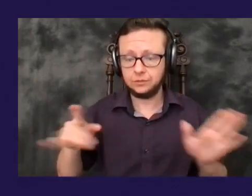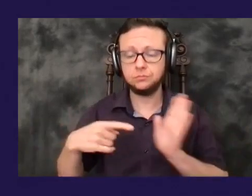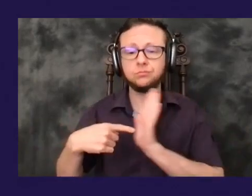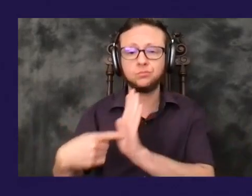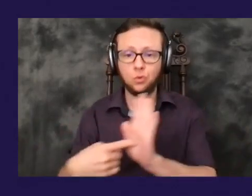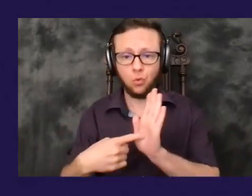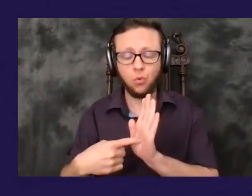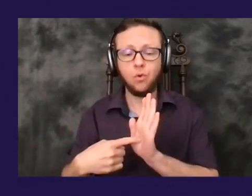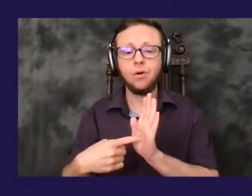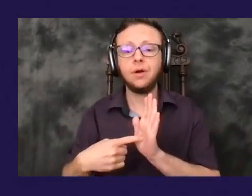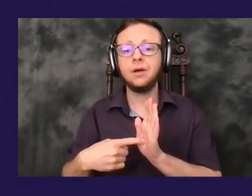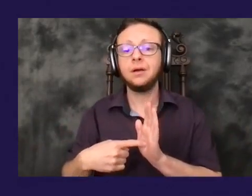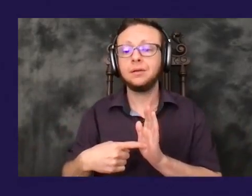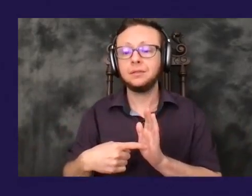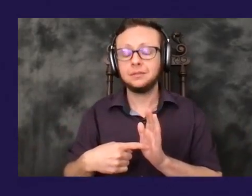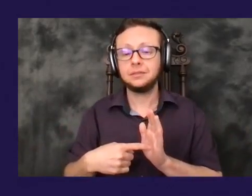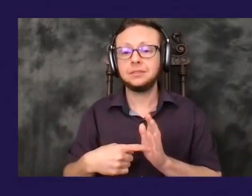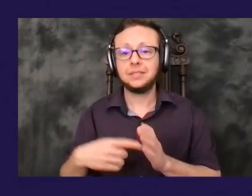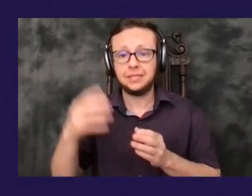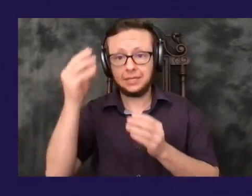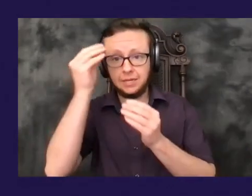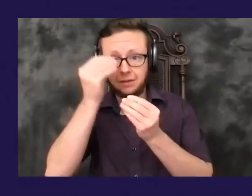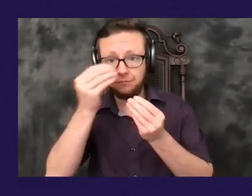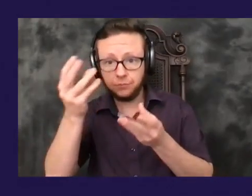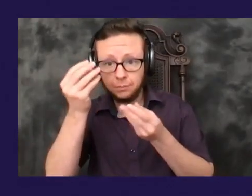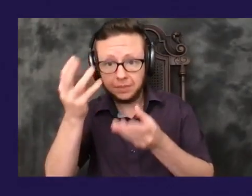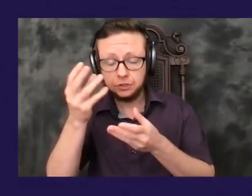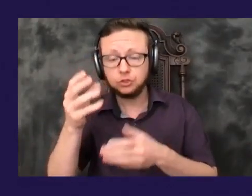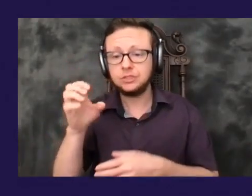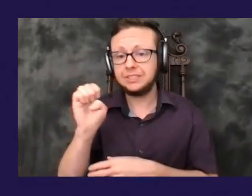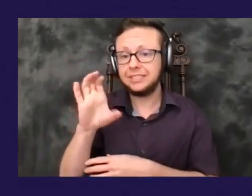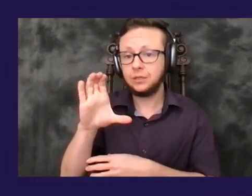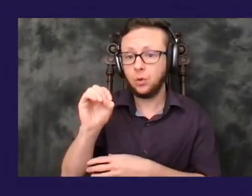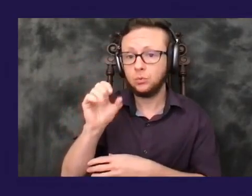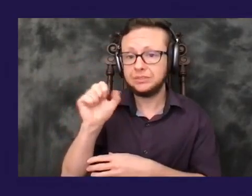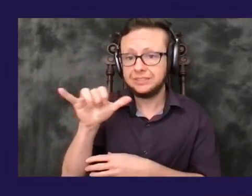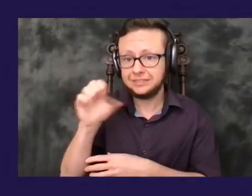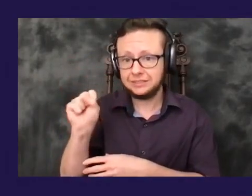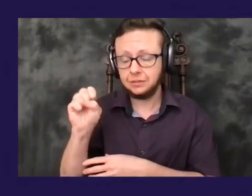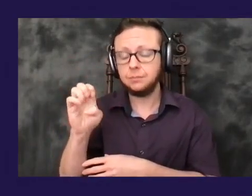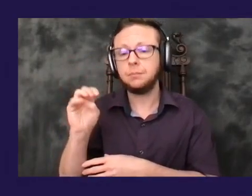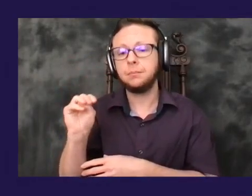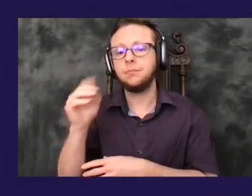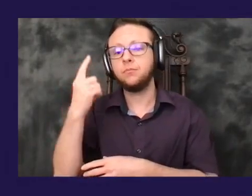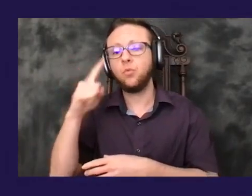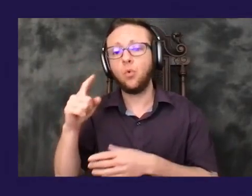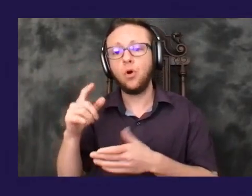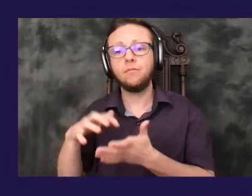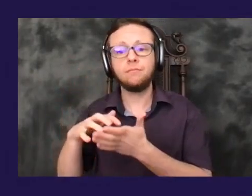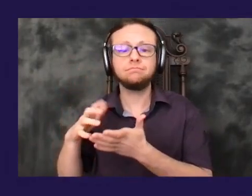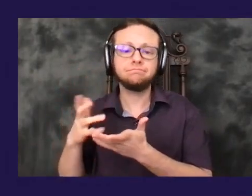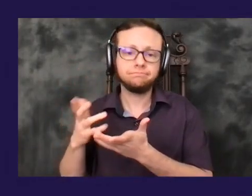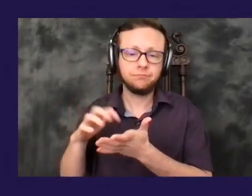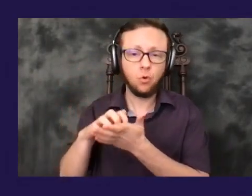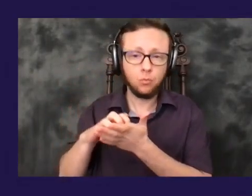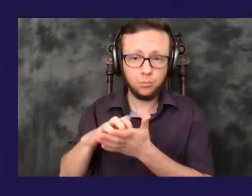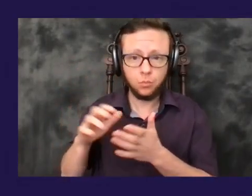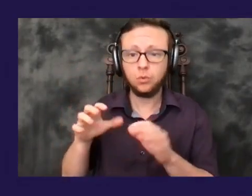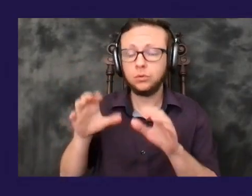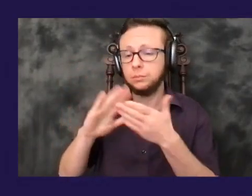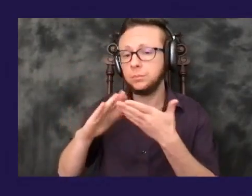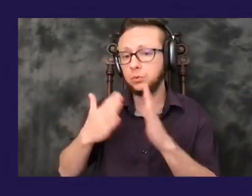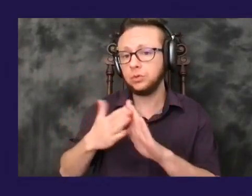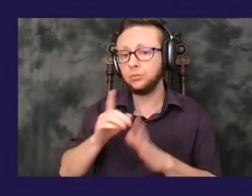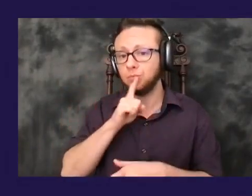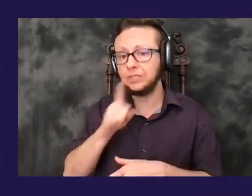state of an information ecosystem, particularly for vulnerable communities, greatly